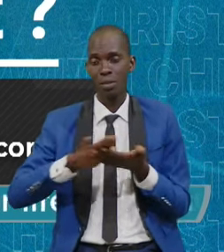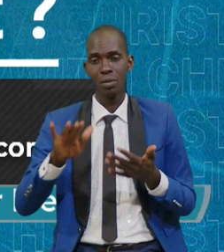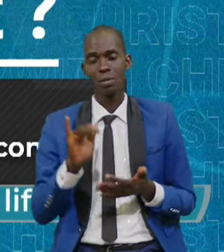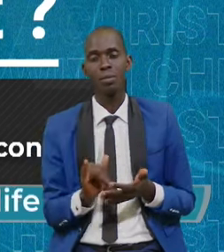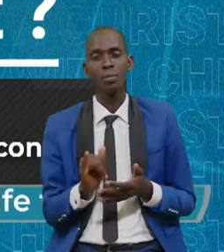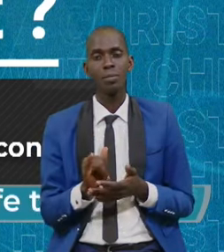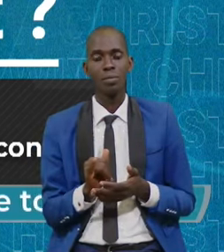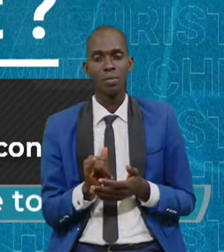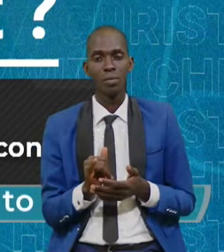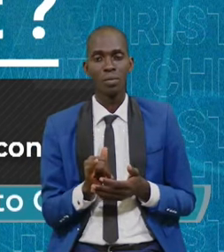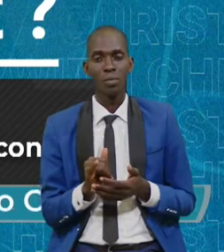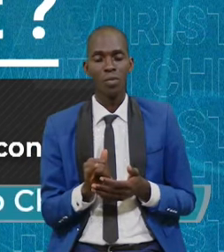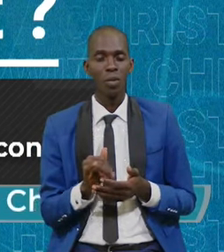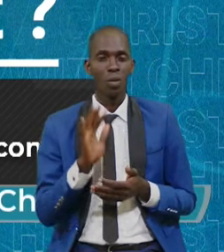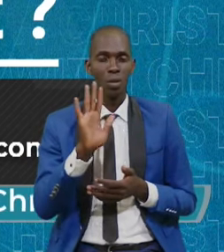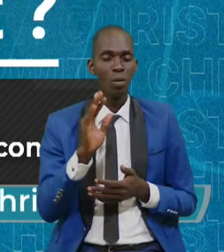their addresses.